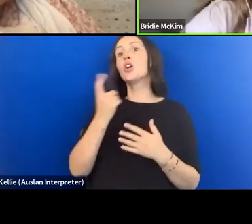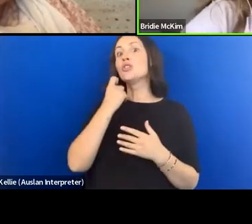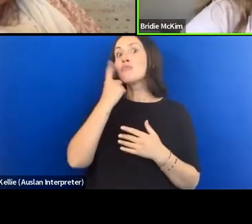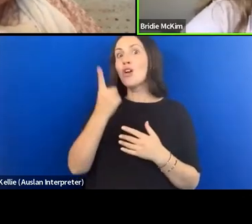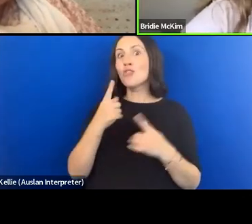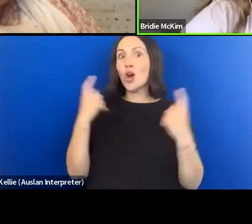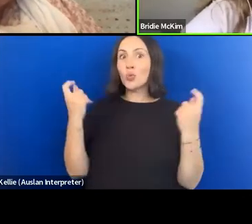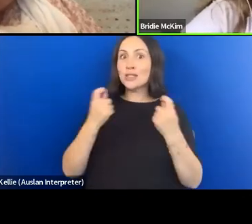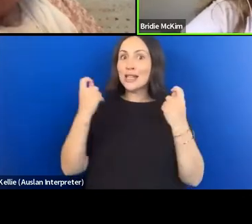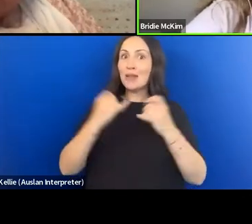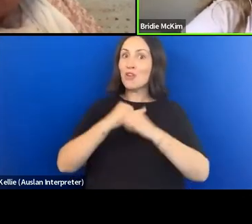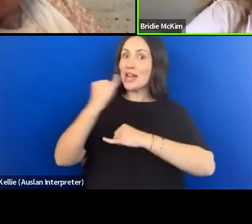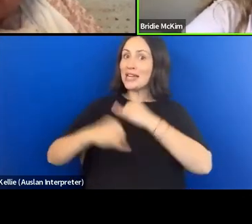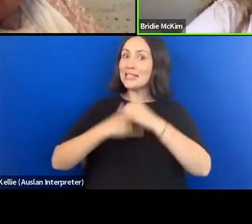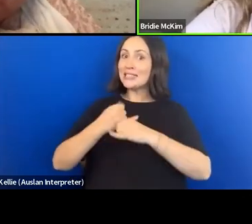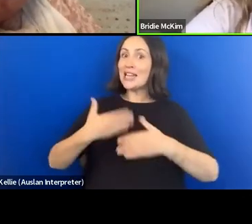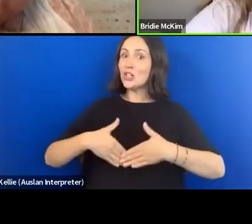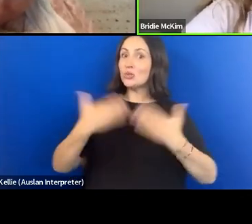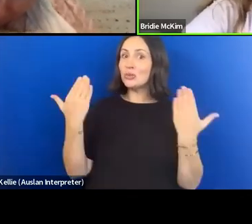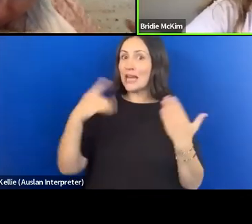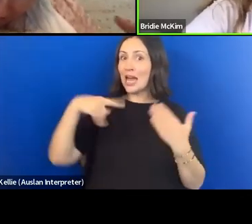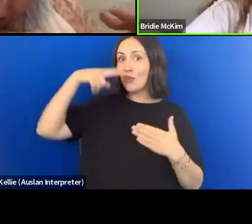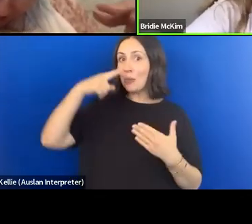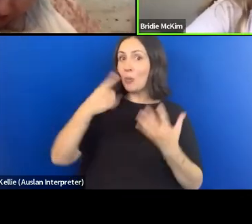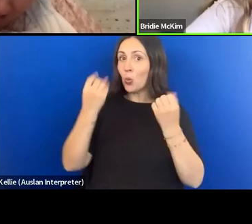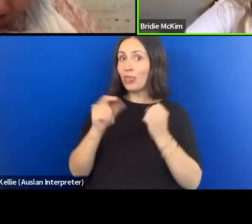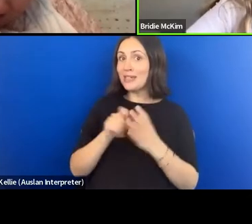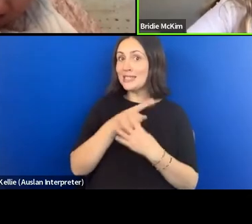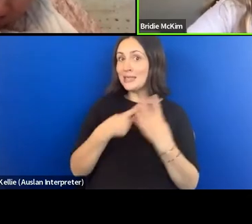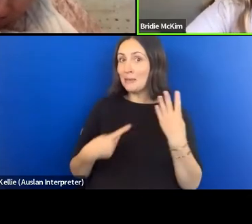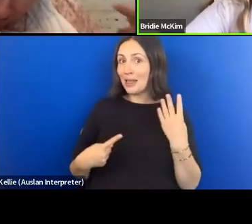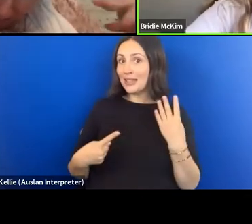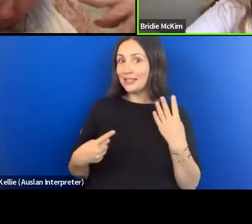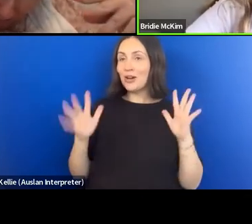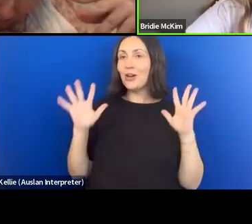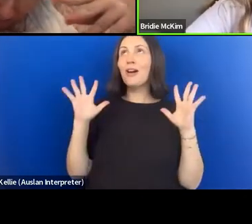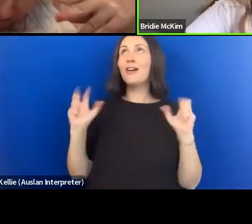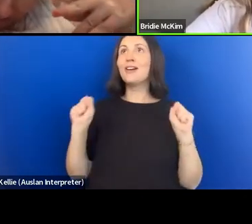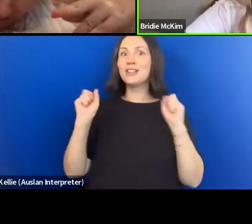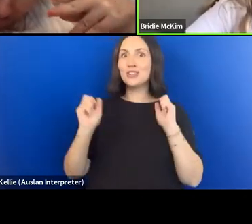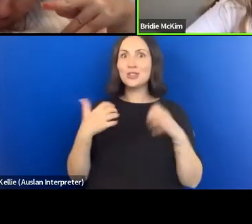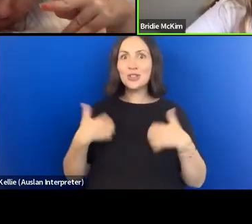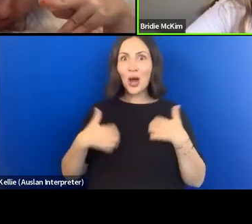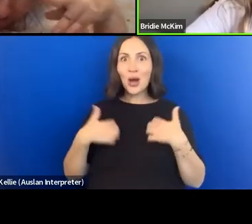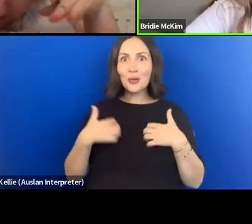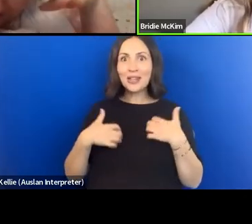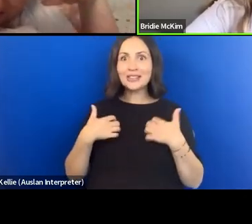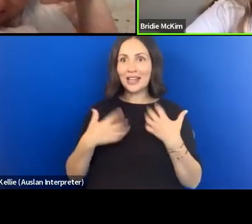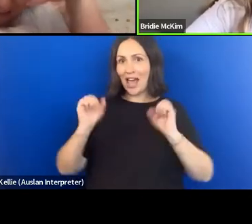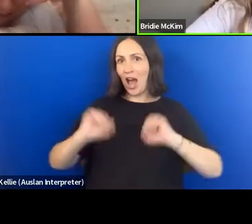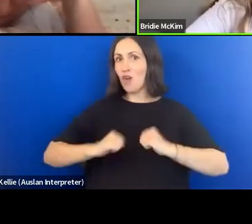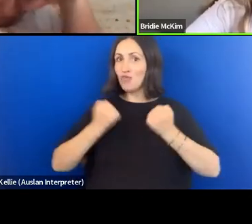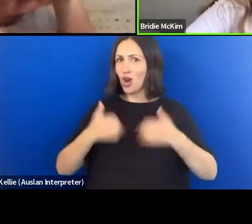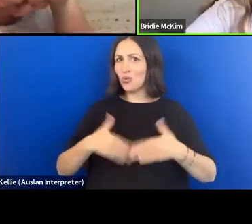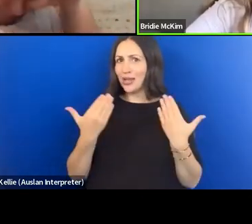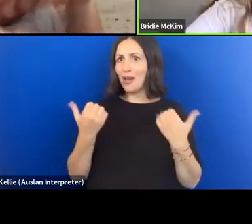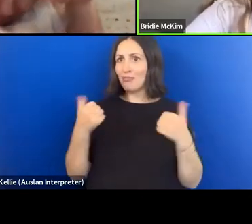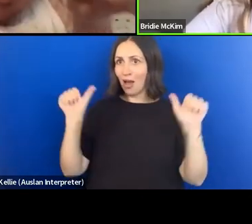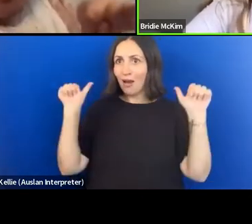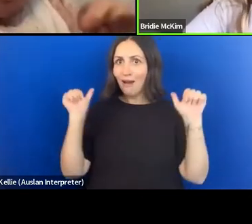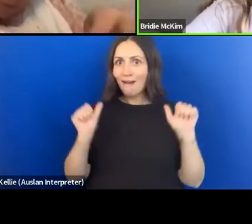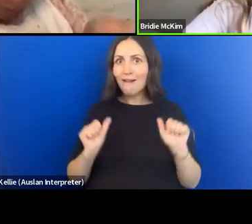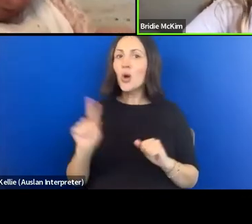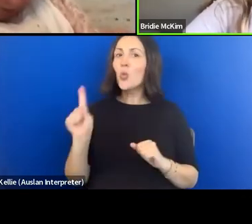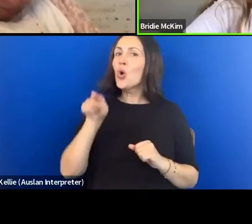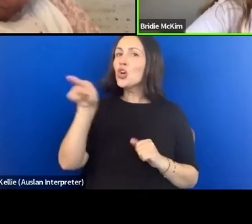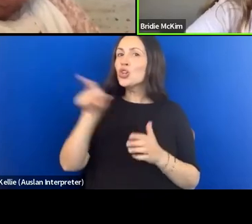celebrating International Day of People with Disability, which is so exciting. We get our own day. What will you be doing